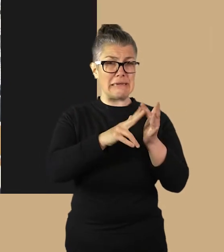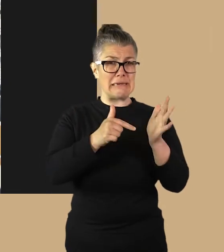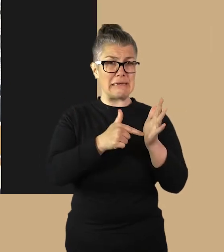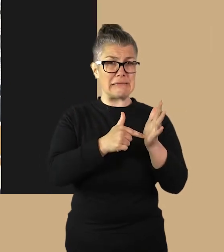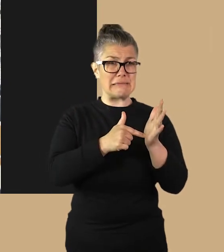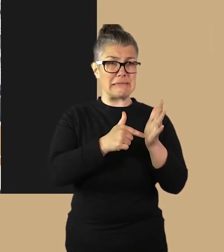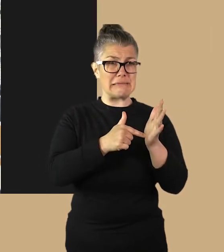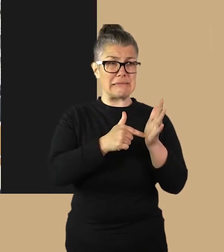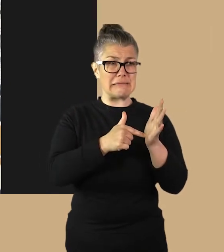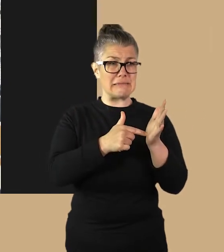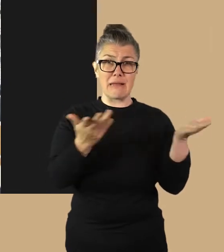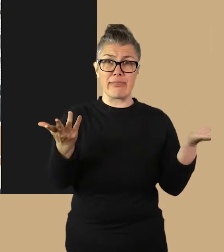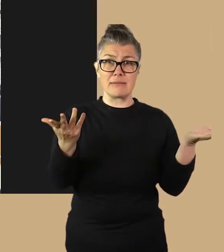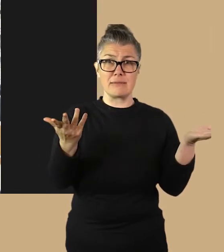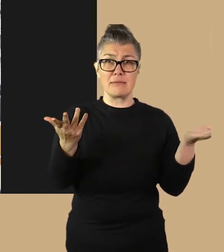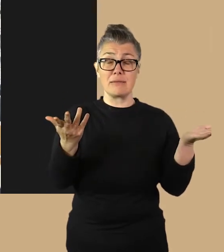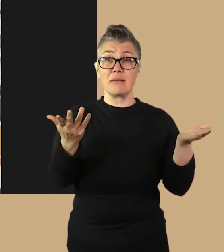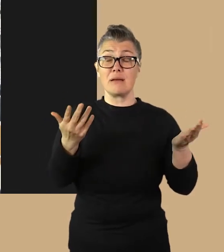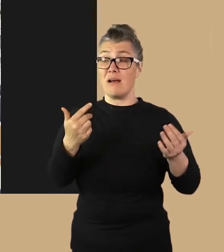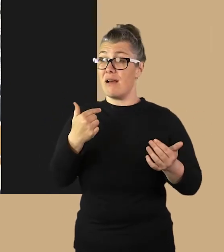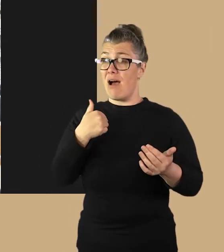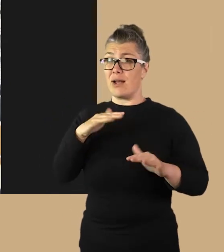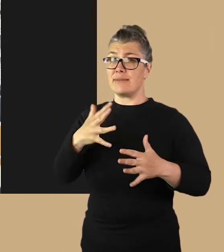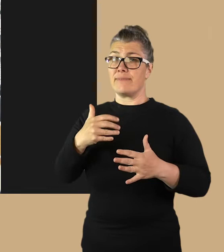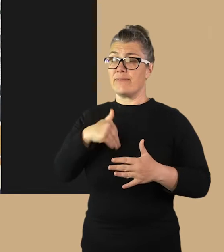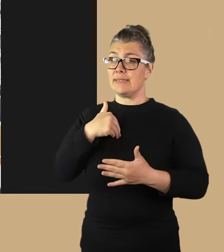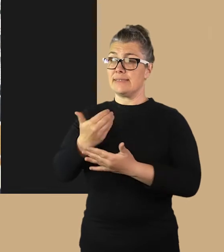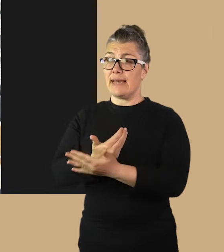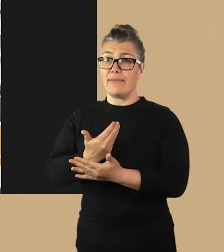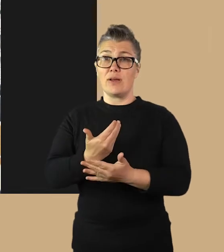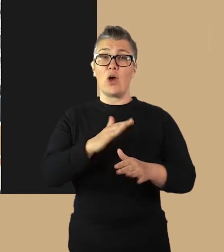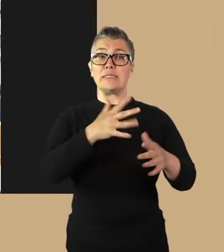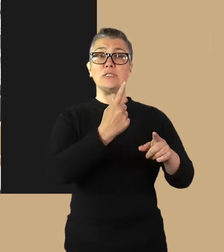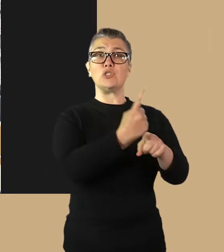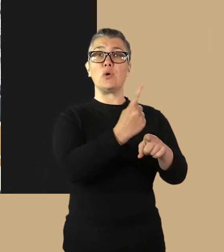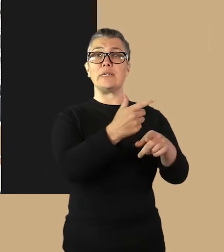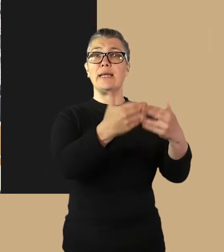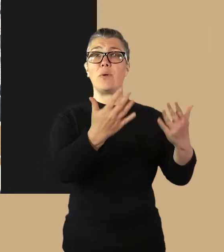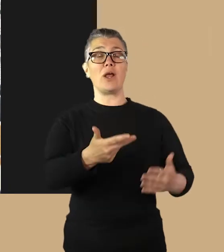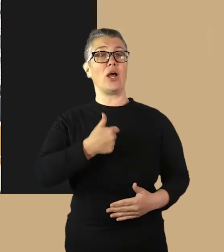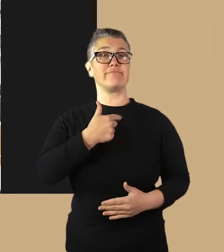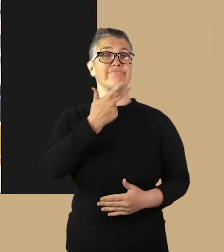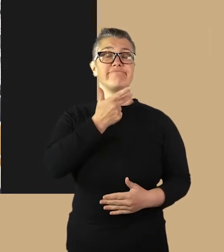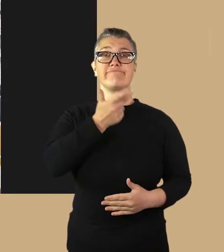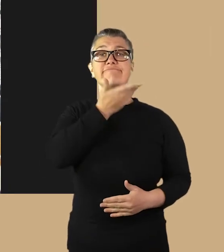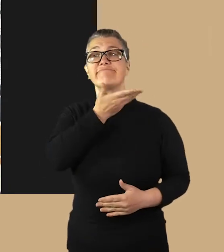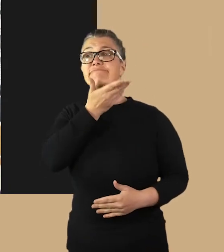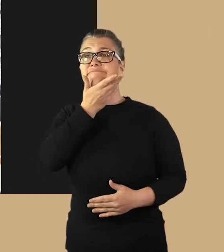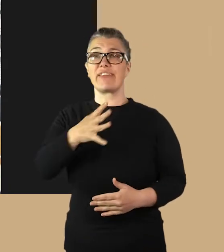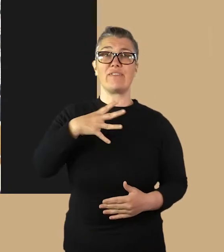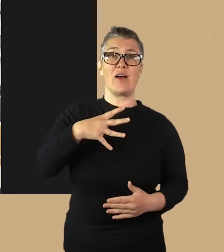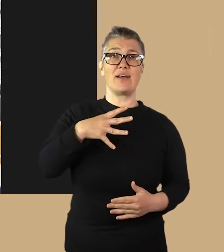give me some hints like this is wrong. I just didn't feel safe, and then I just didn't talk to anyone, just pretended everything